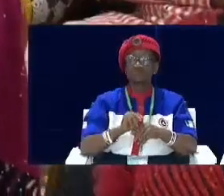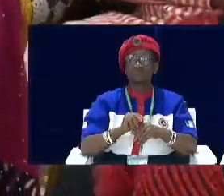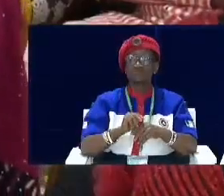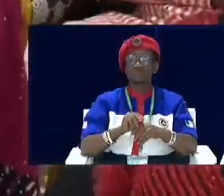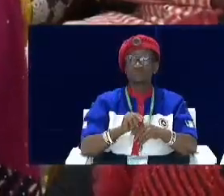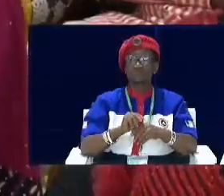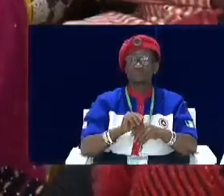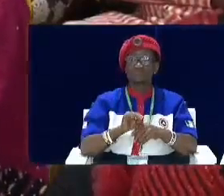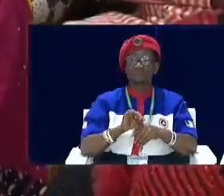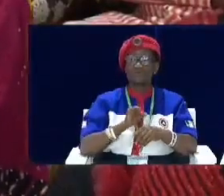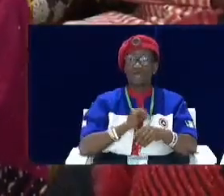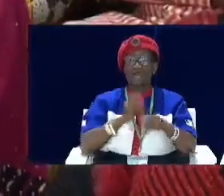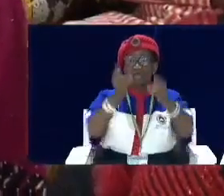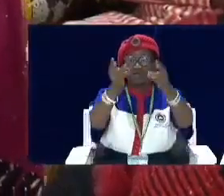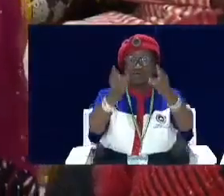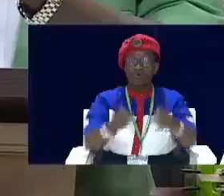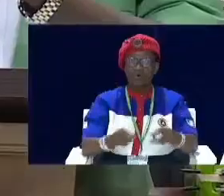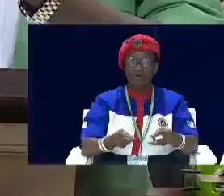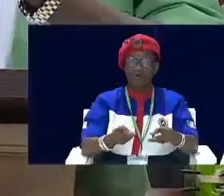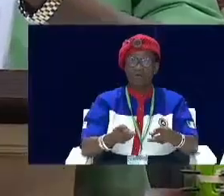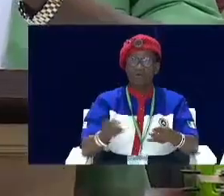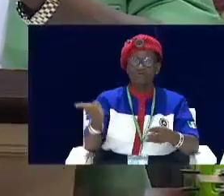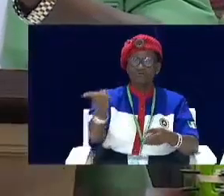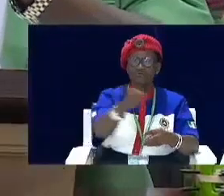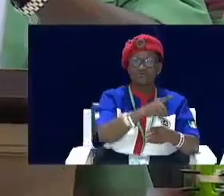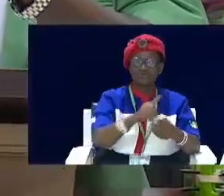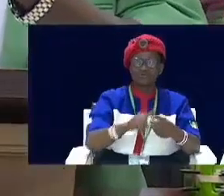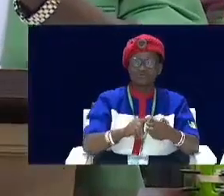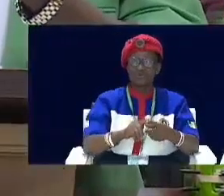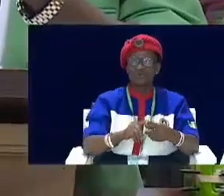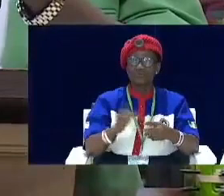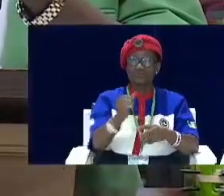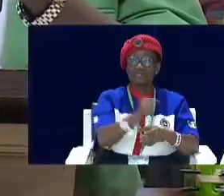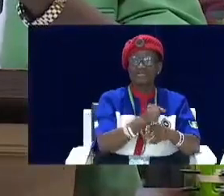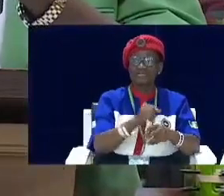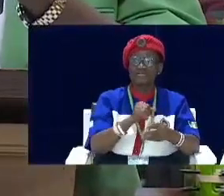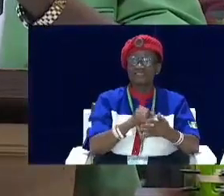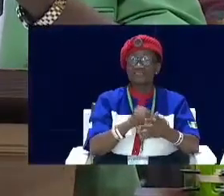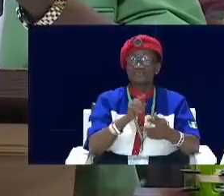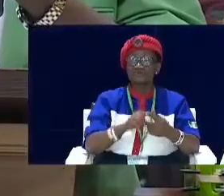I want you to keep in mind that the